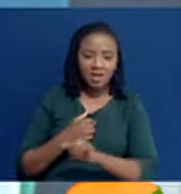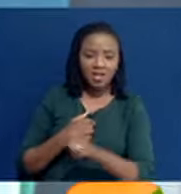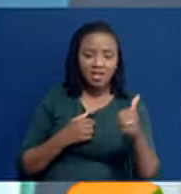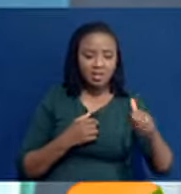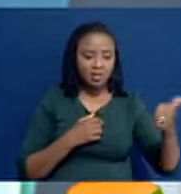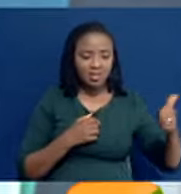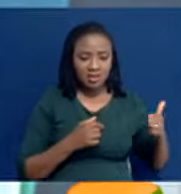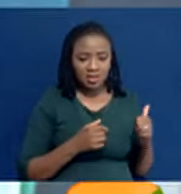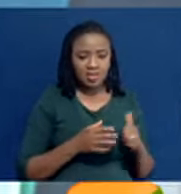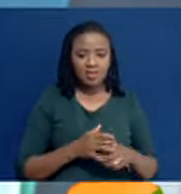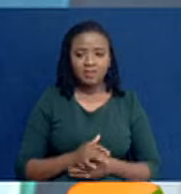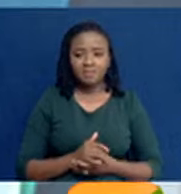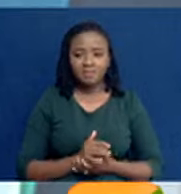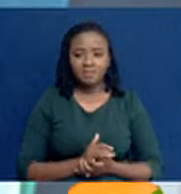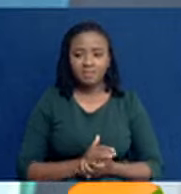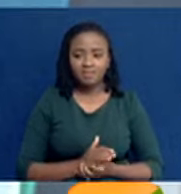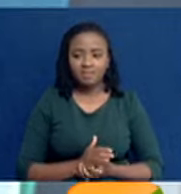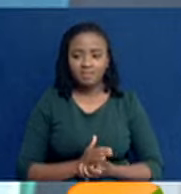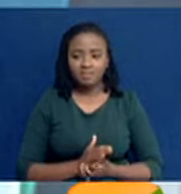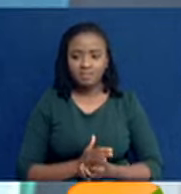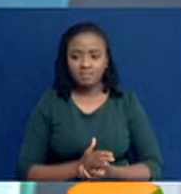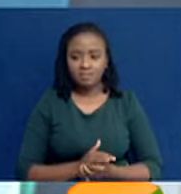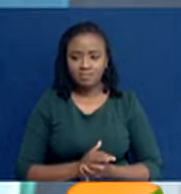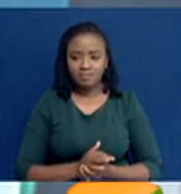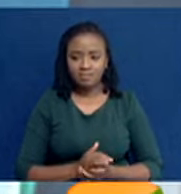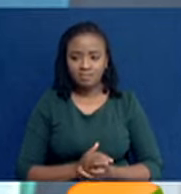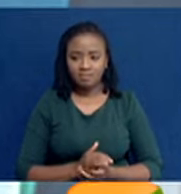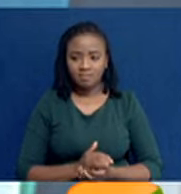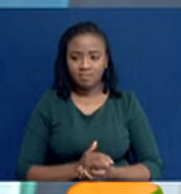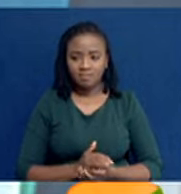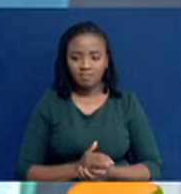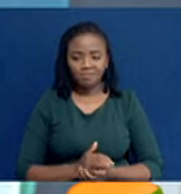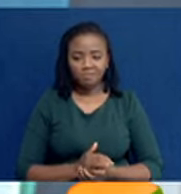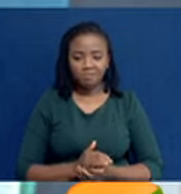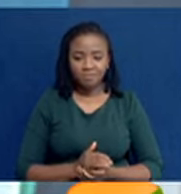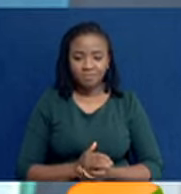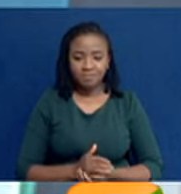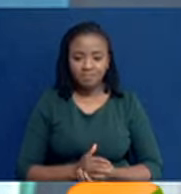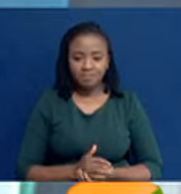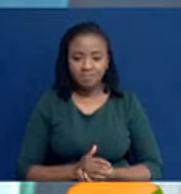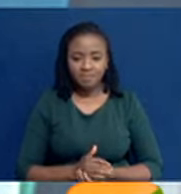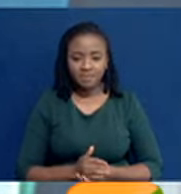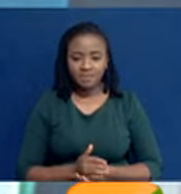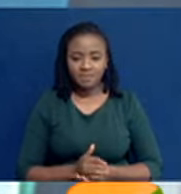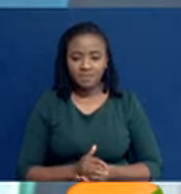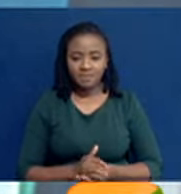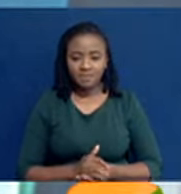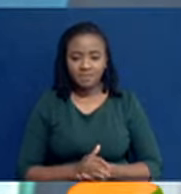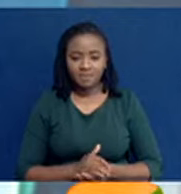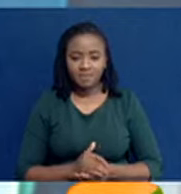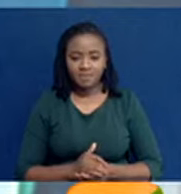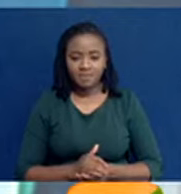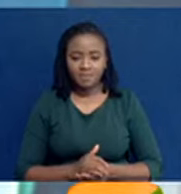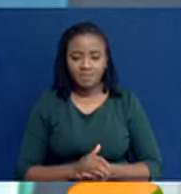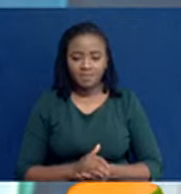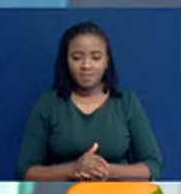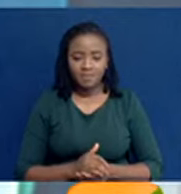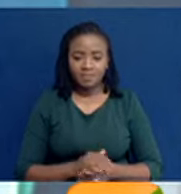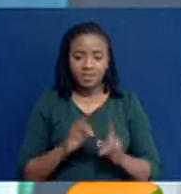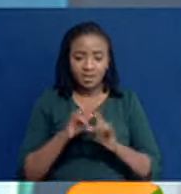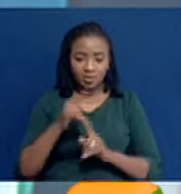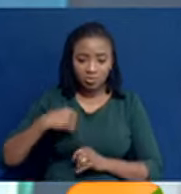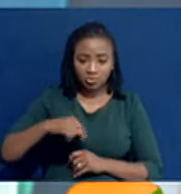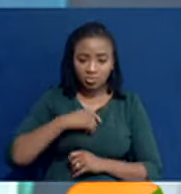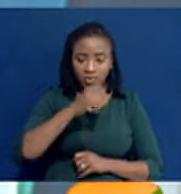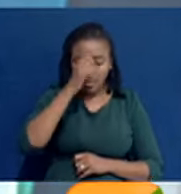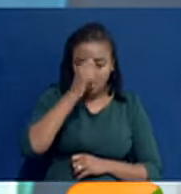the Hindus and all the others, and they all are religions, and I respect